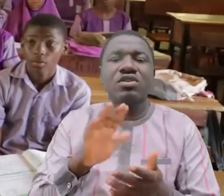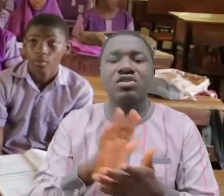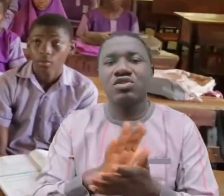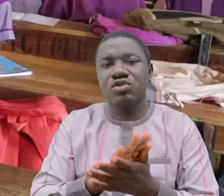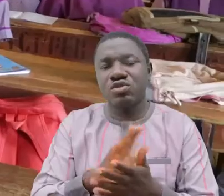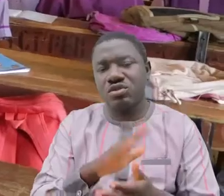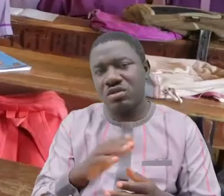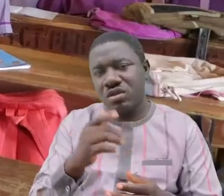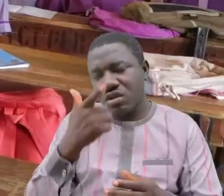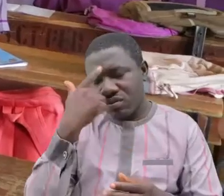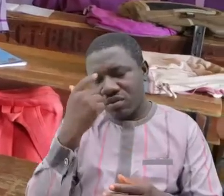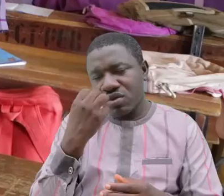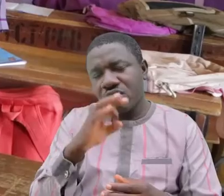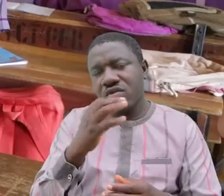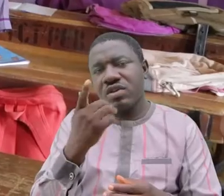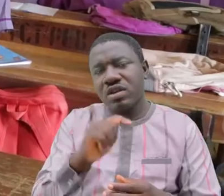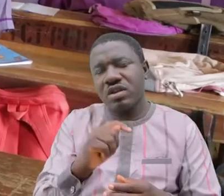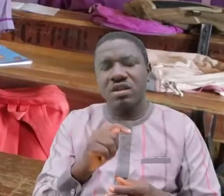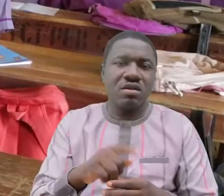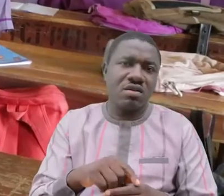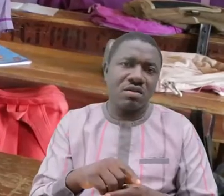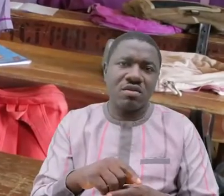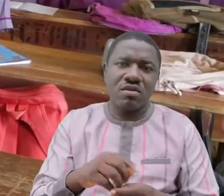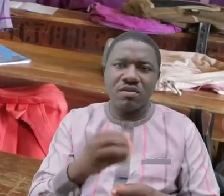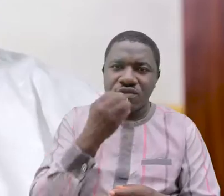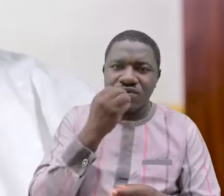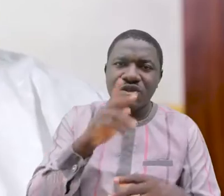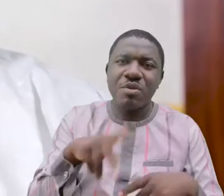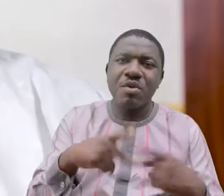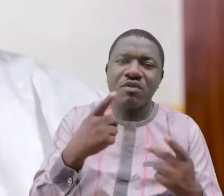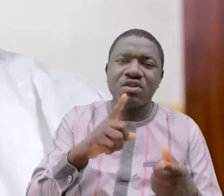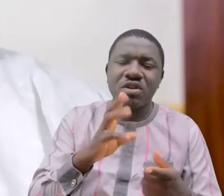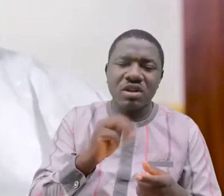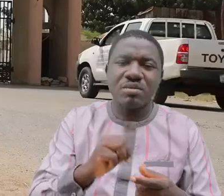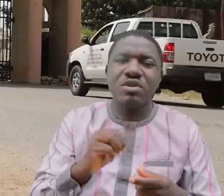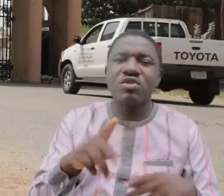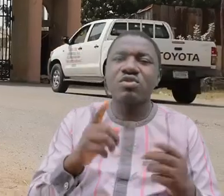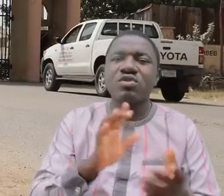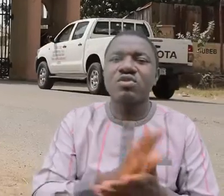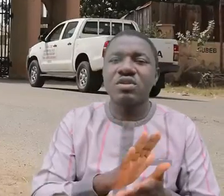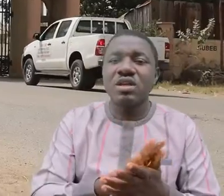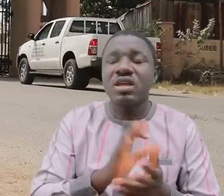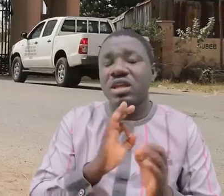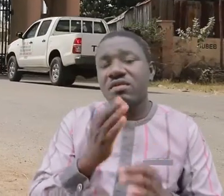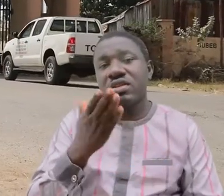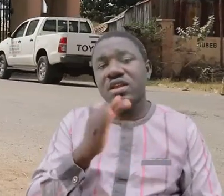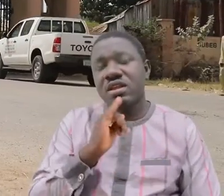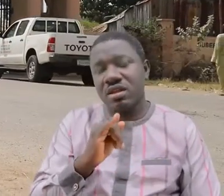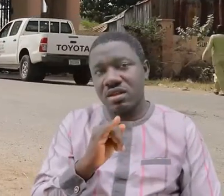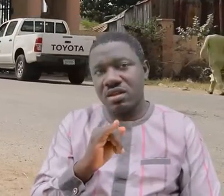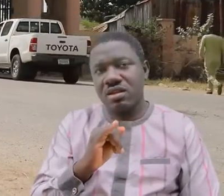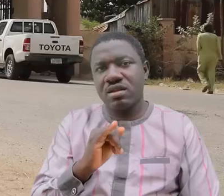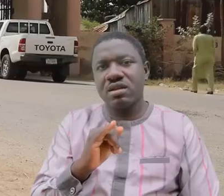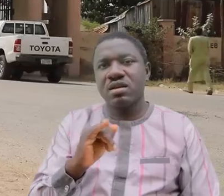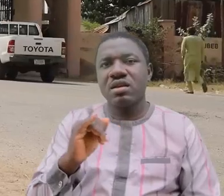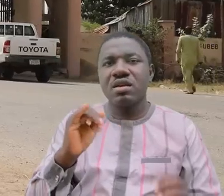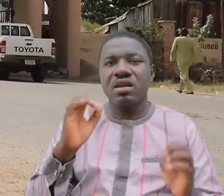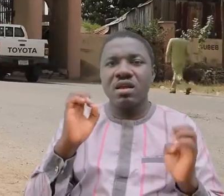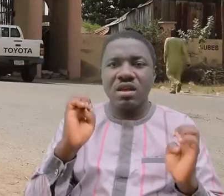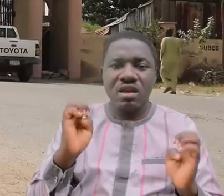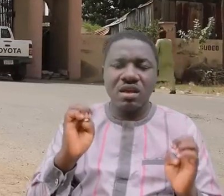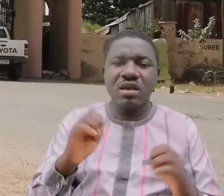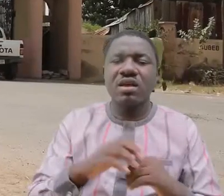out-of-school children who does not go to school, but now because of a single meal, they go to school. That is to say, if there